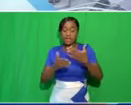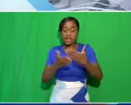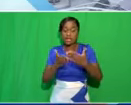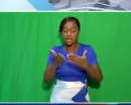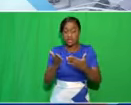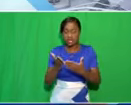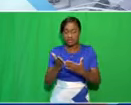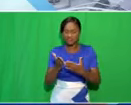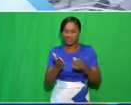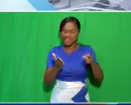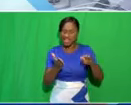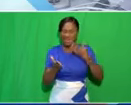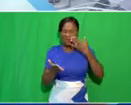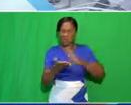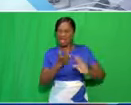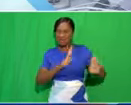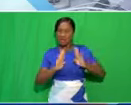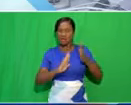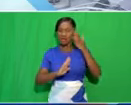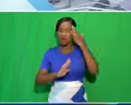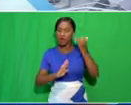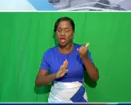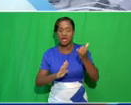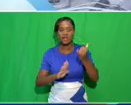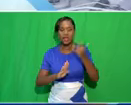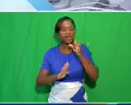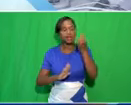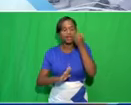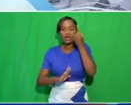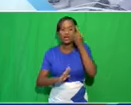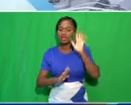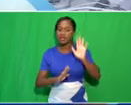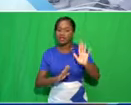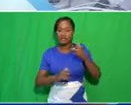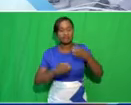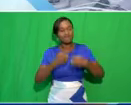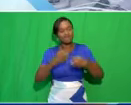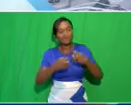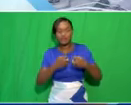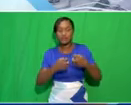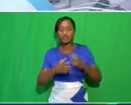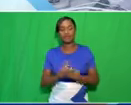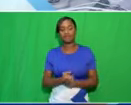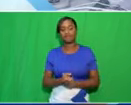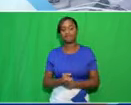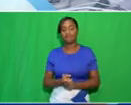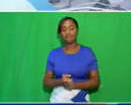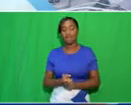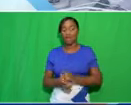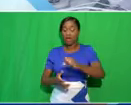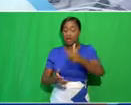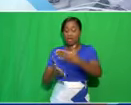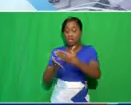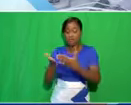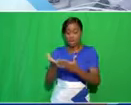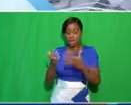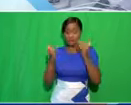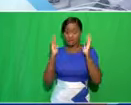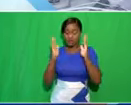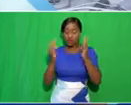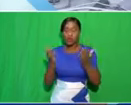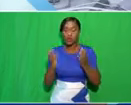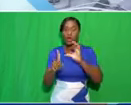as troublemakers because they don't function well. And that's very unfortunate. Then the second aspect I'm looking at is